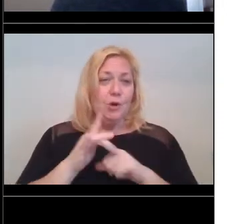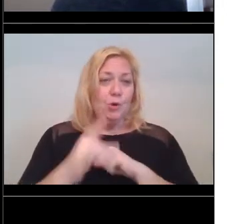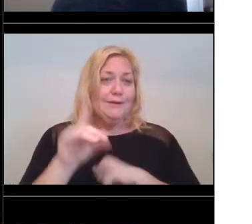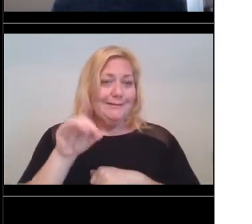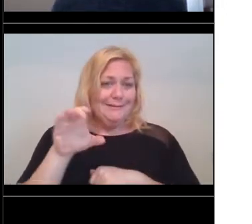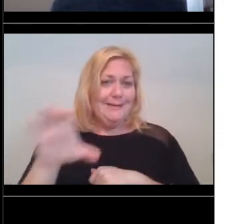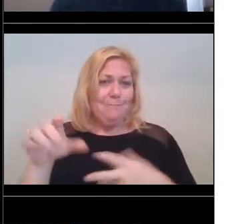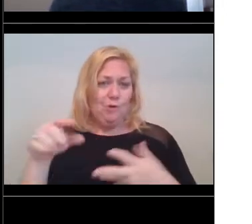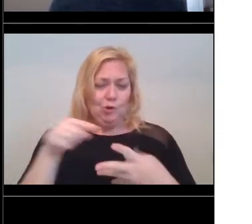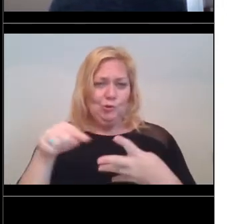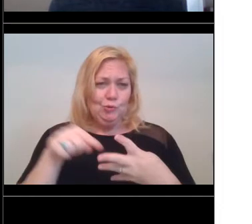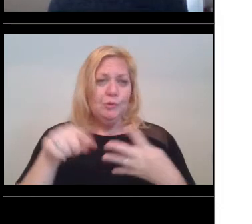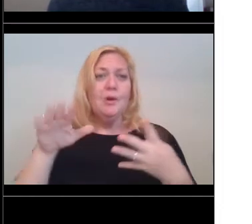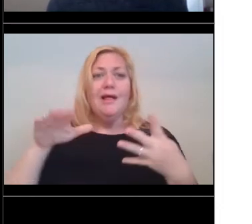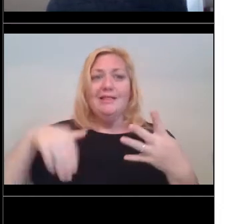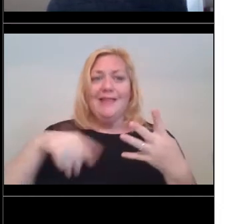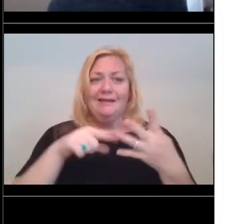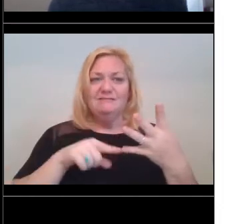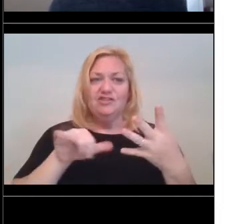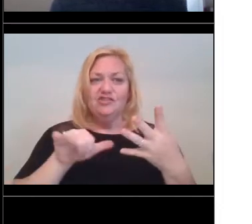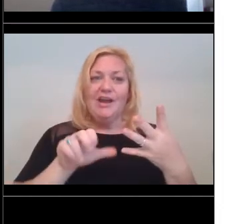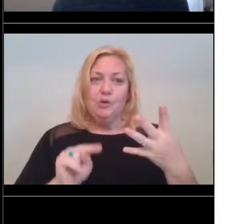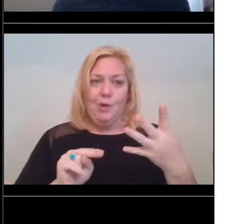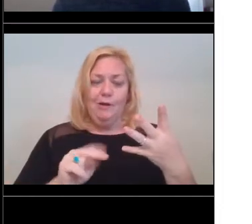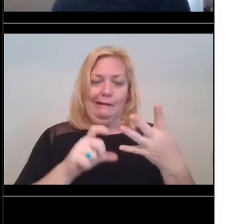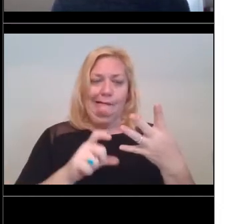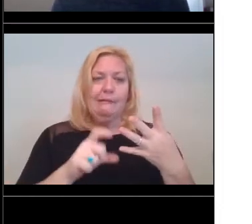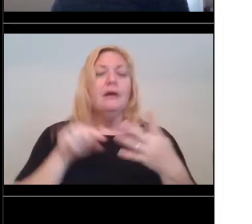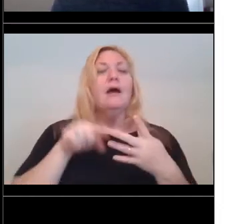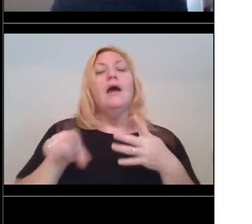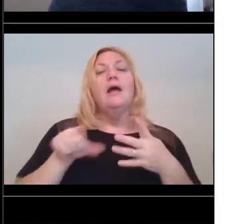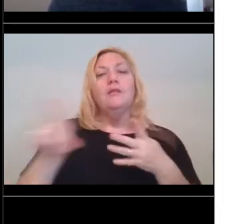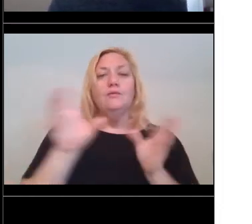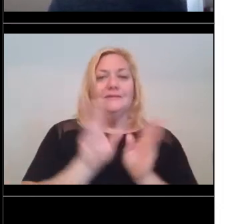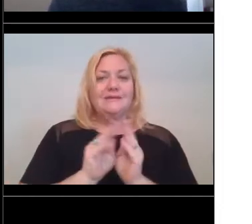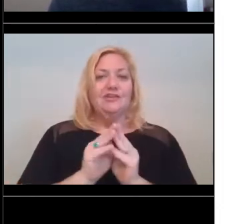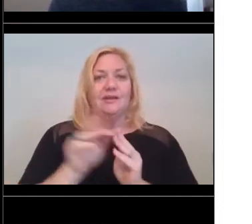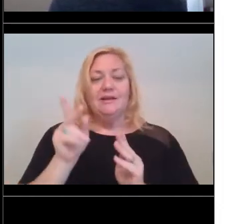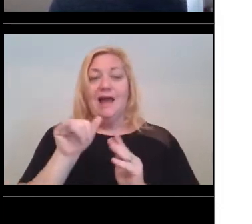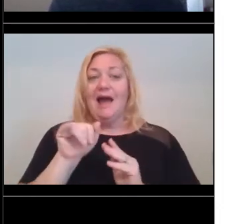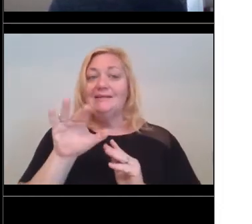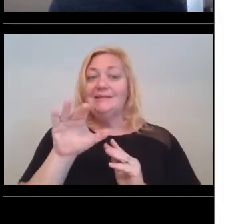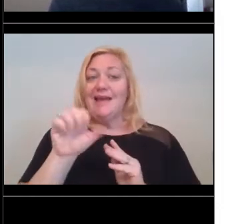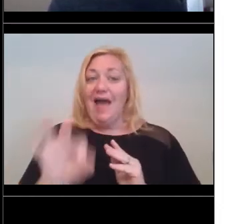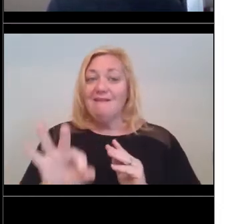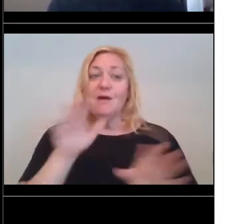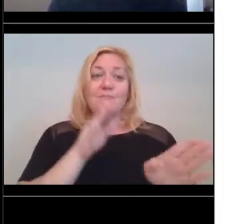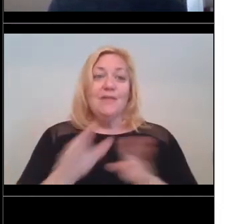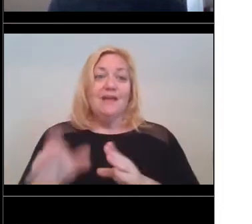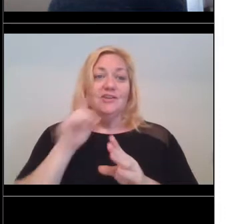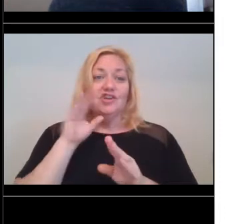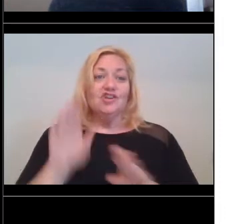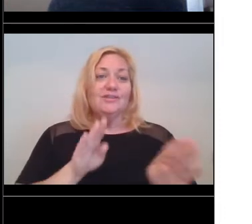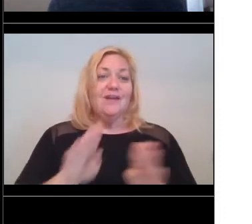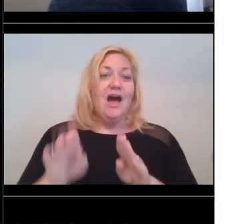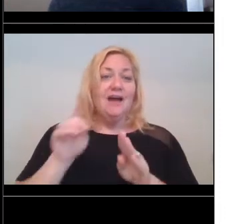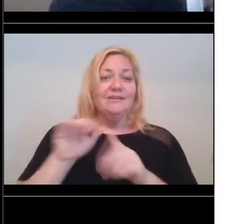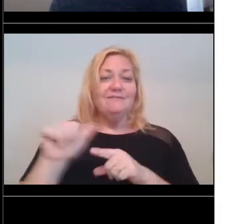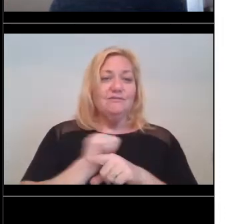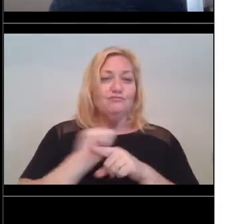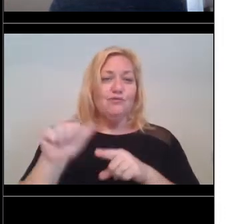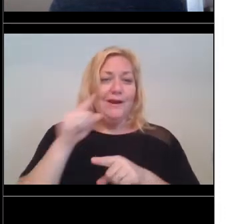December and late January. And leading up to these sessions, ICF plans to conduct a facilitation training for